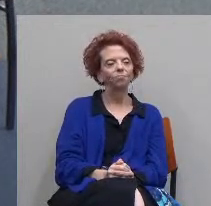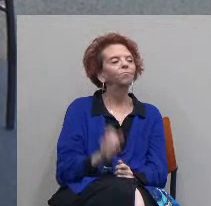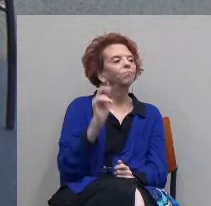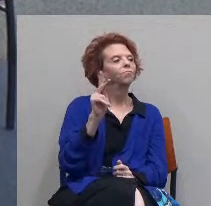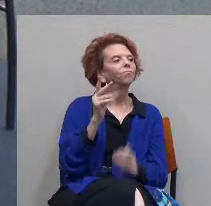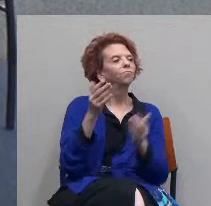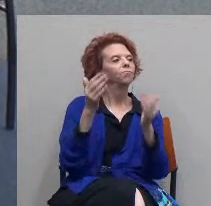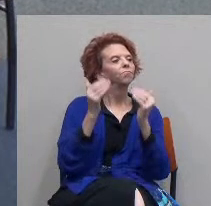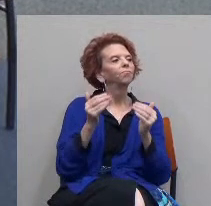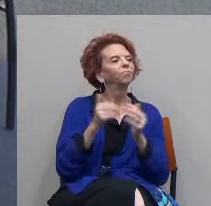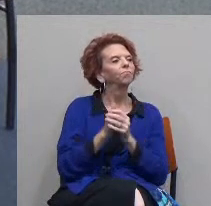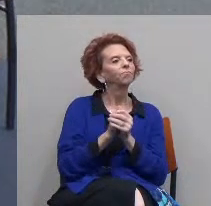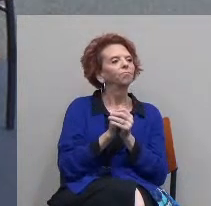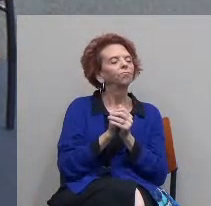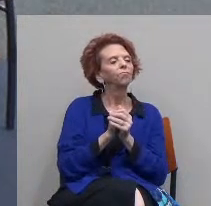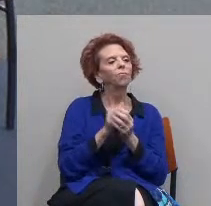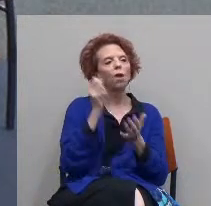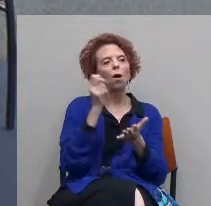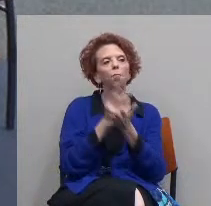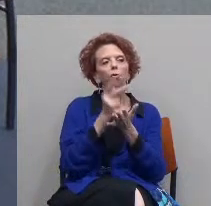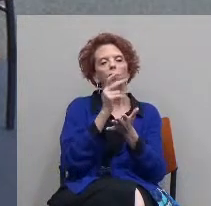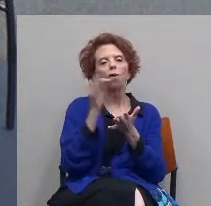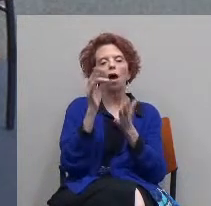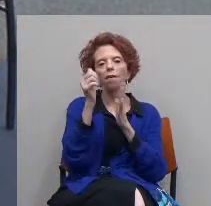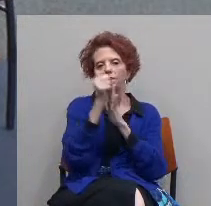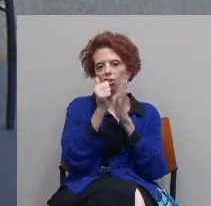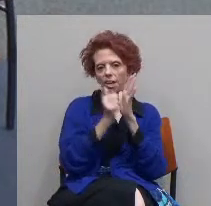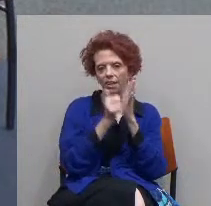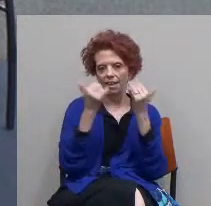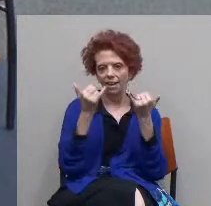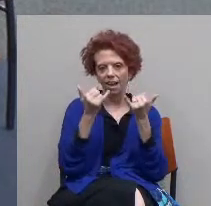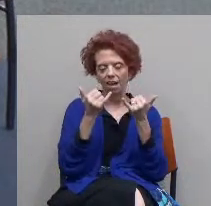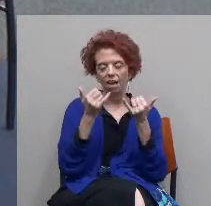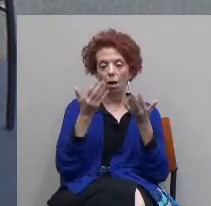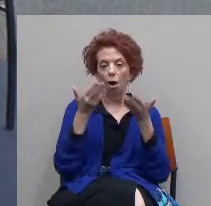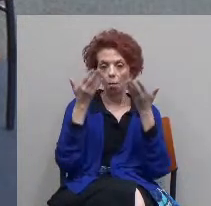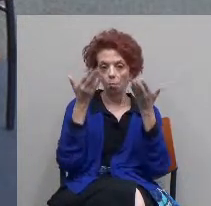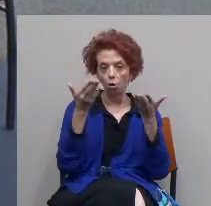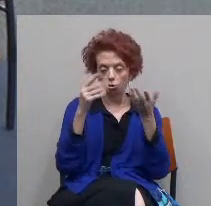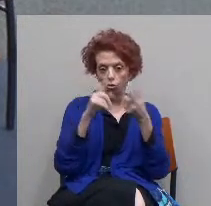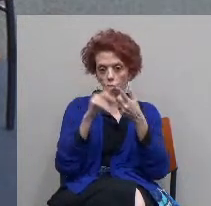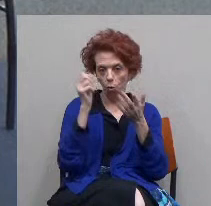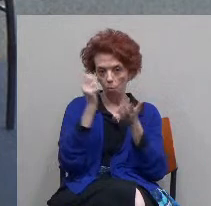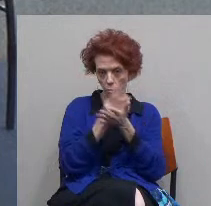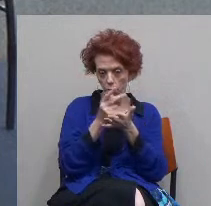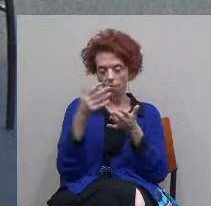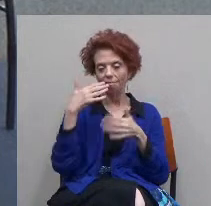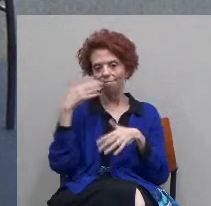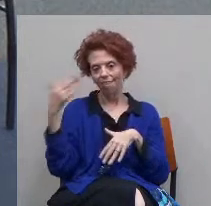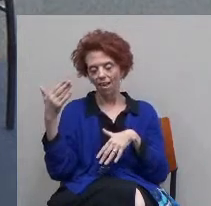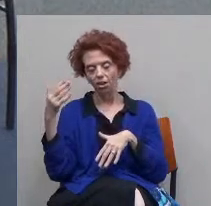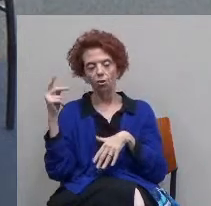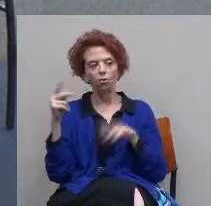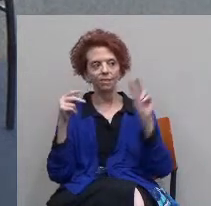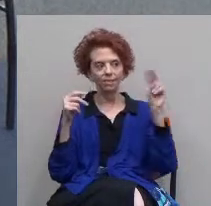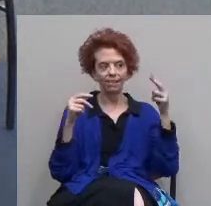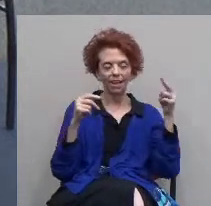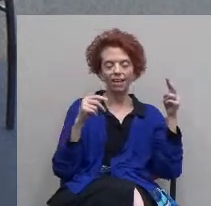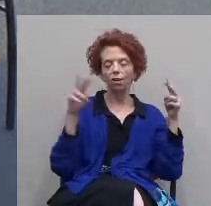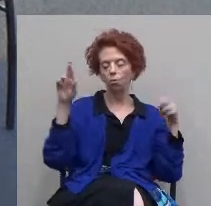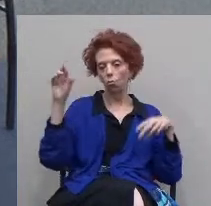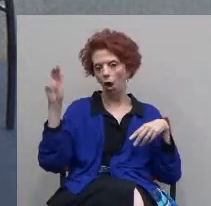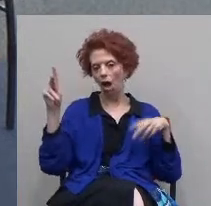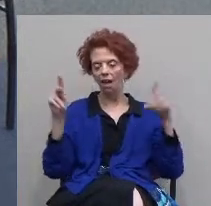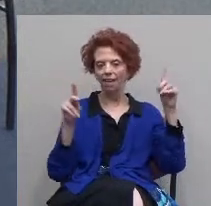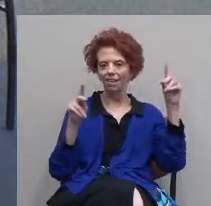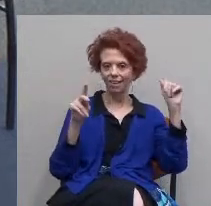What's next? Next is approval of the agenda. Is there a motion to approve the agenda? Thank you, Mr. Rock, second by Ms. Davis.